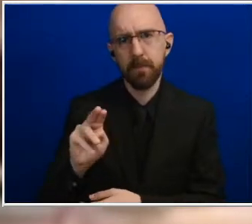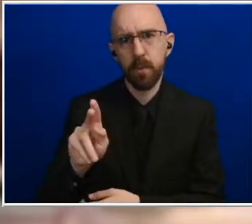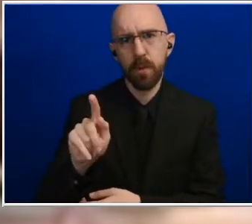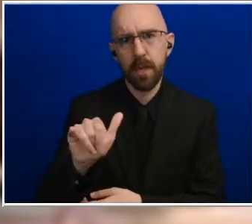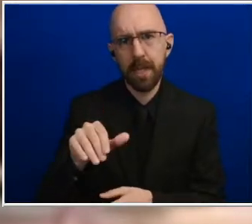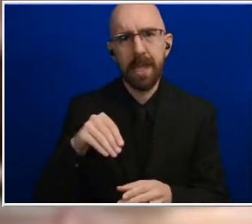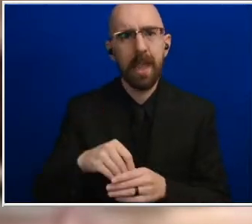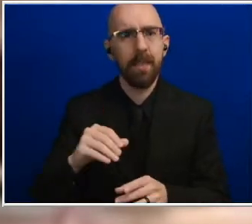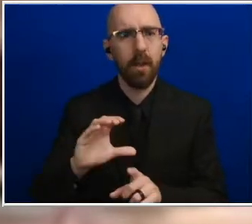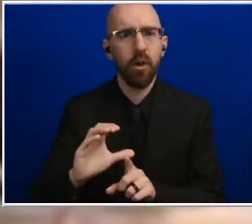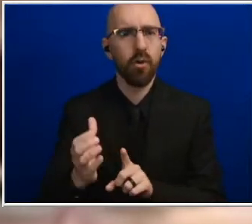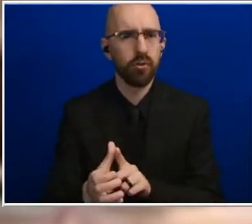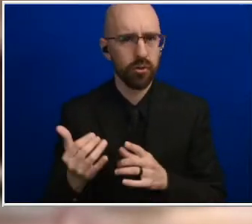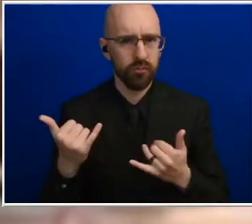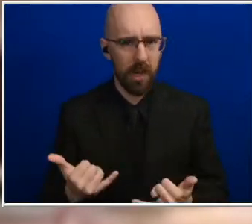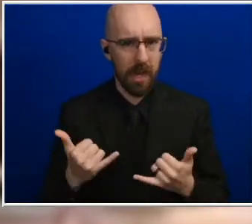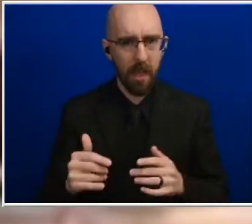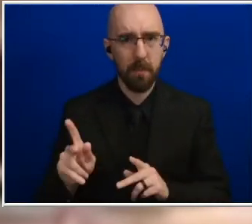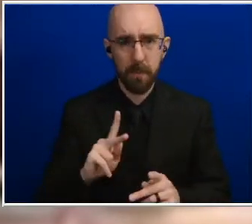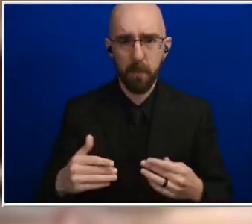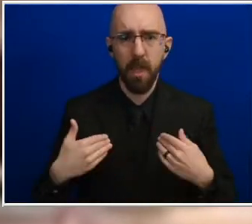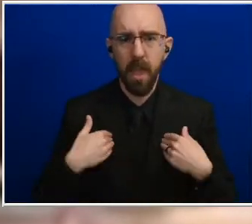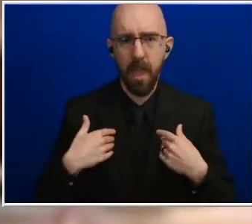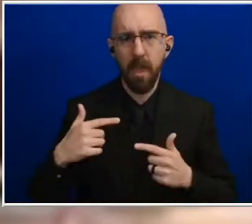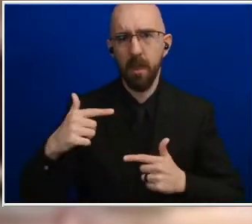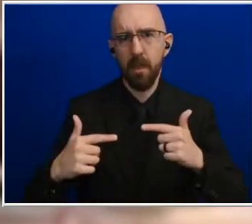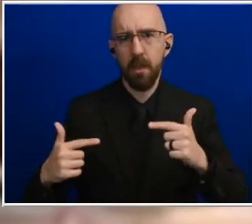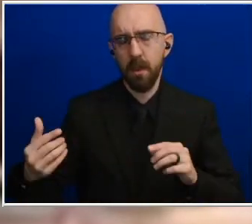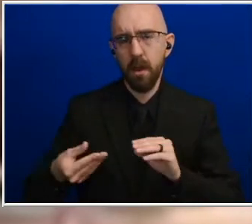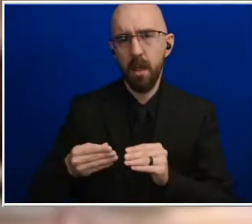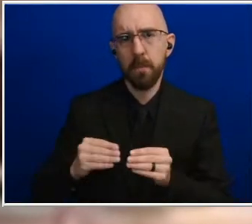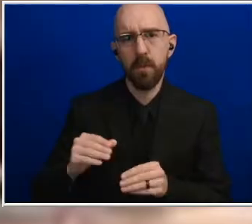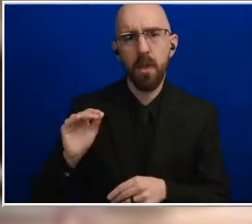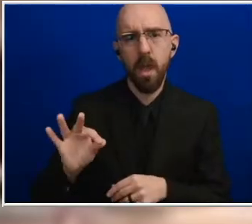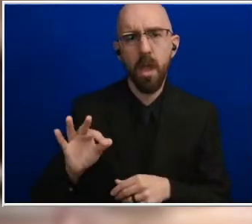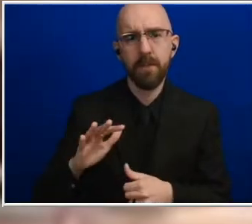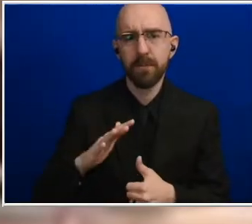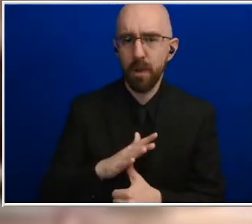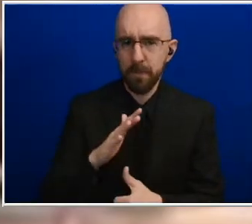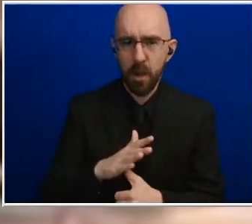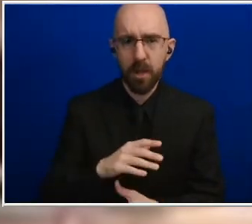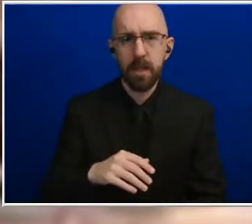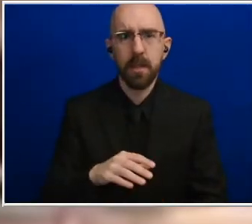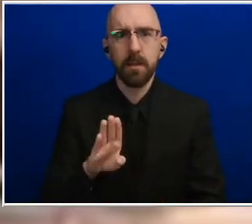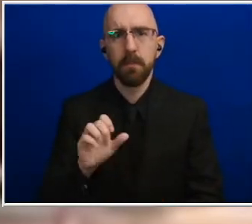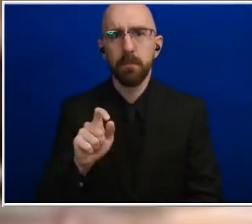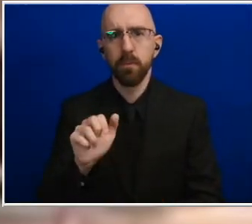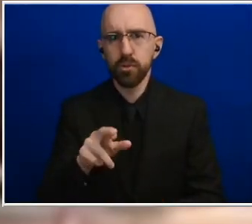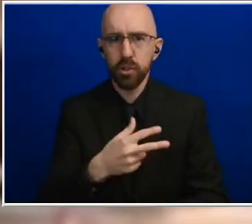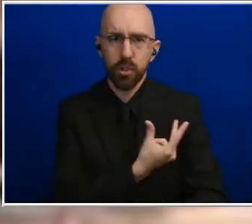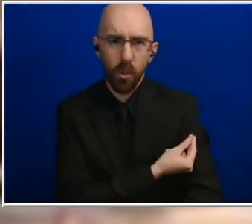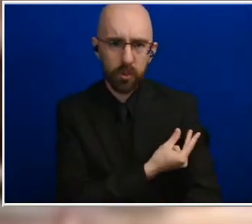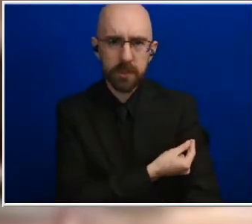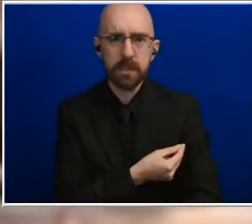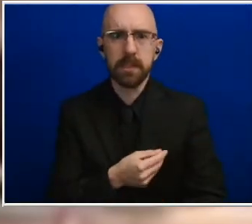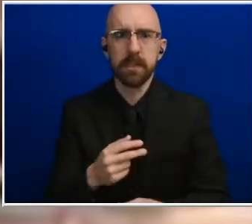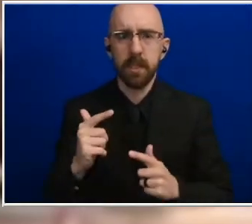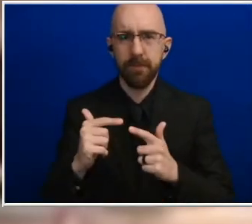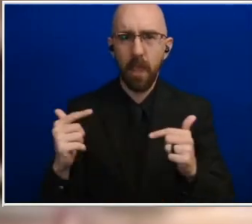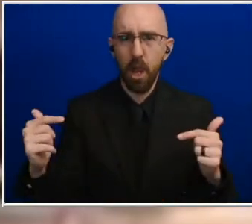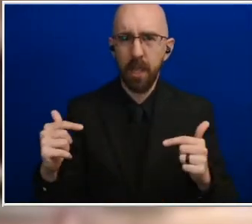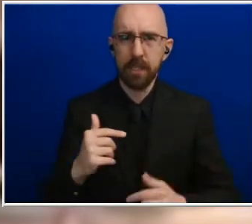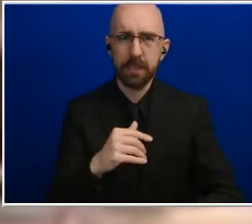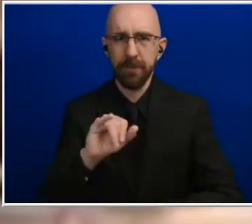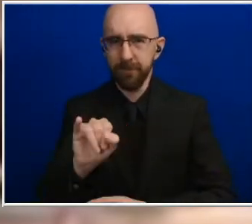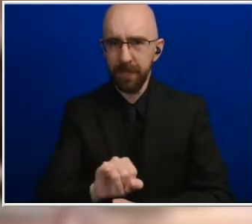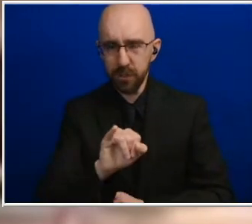culture right now. People have had varying numbers of primary and booster doses, varying numbers of infection. So